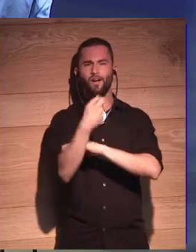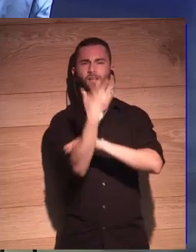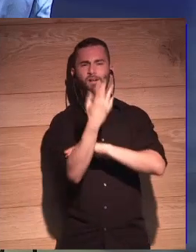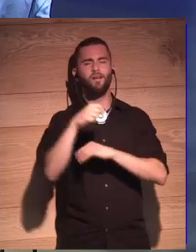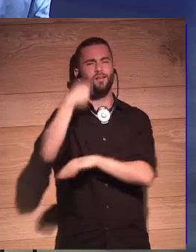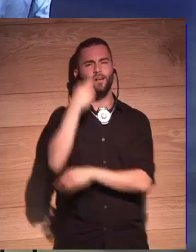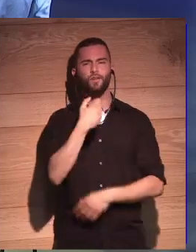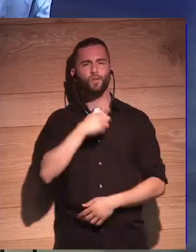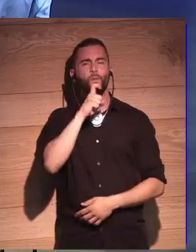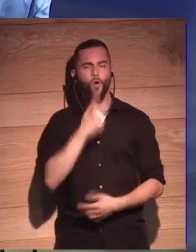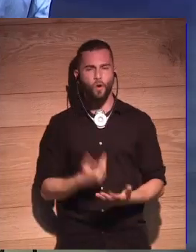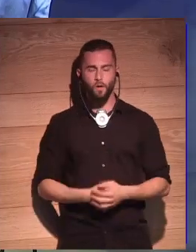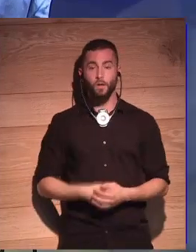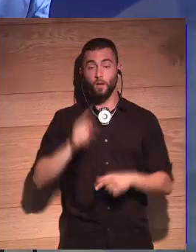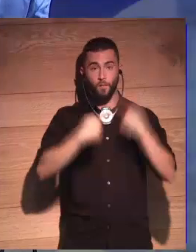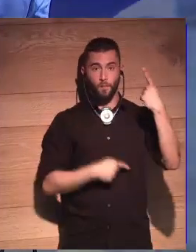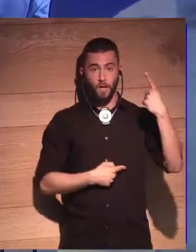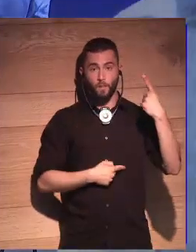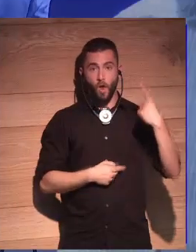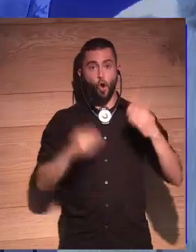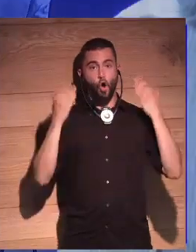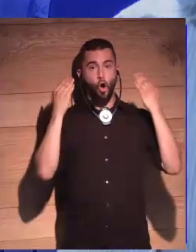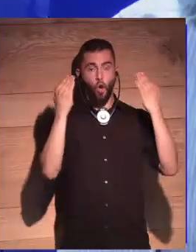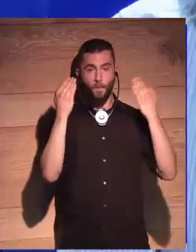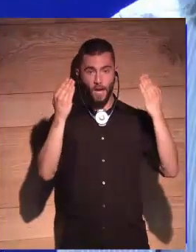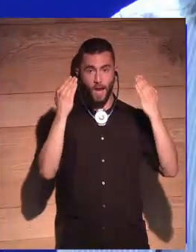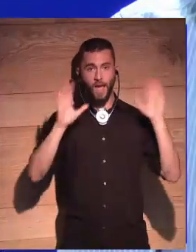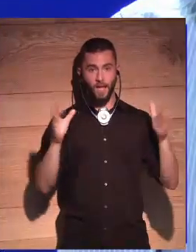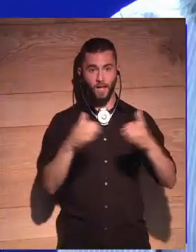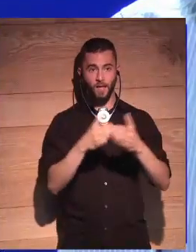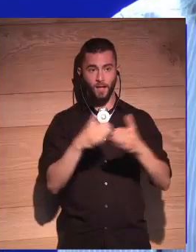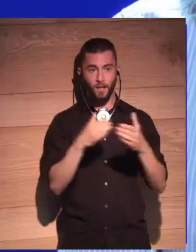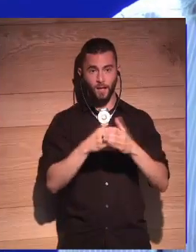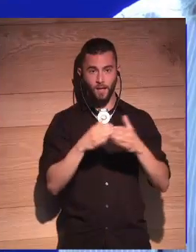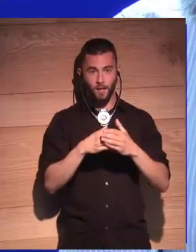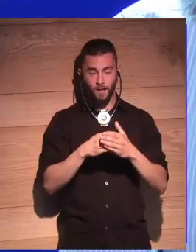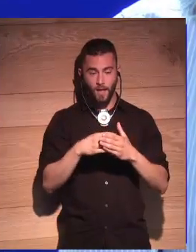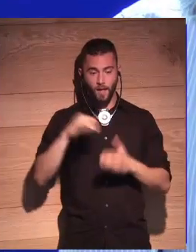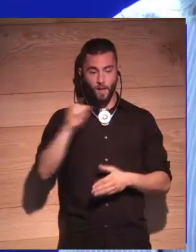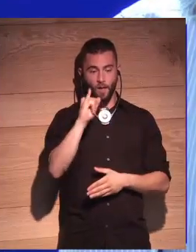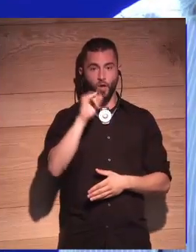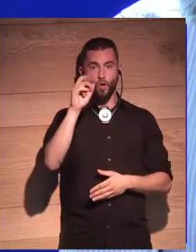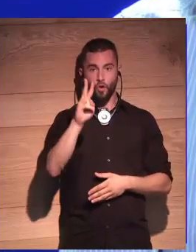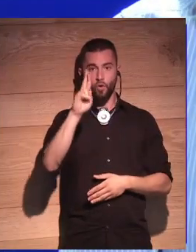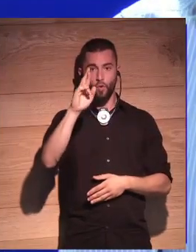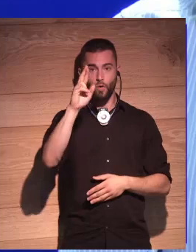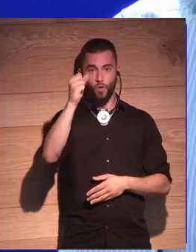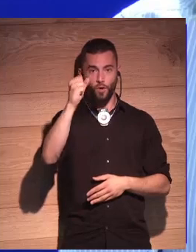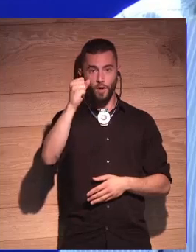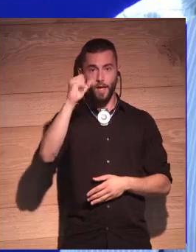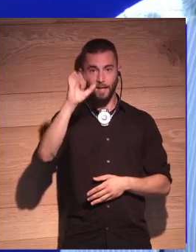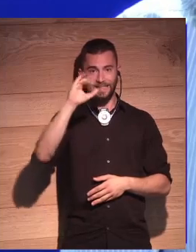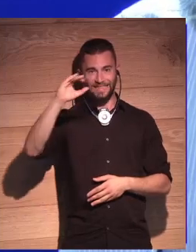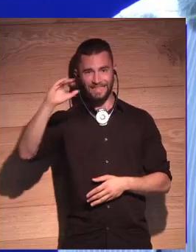you tell us a little bit about how you got to this white paper? Well, first of all, I want to congratulate